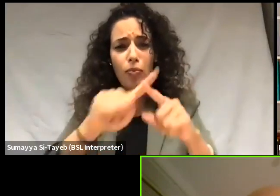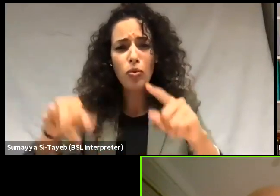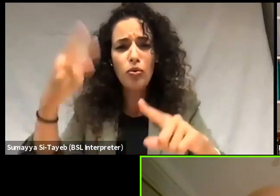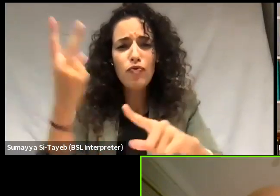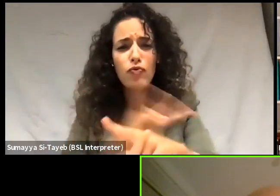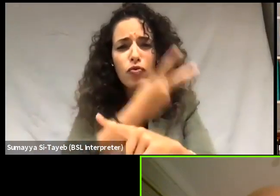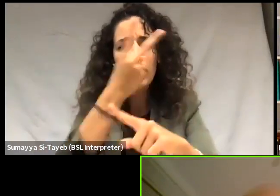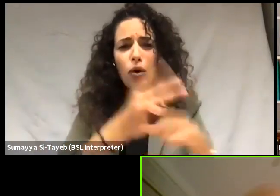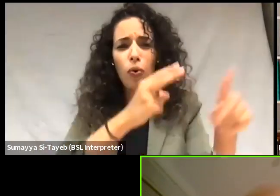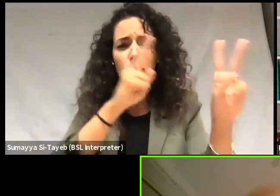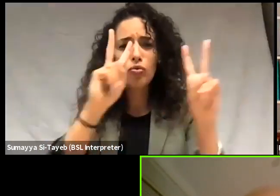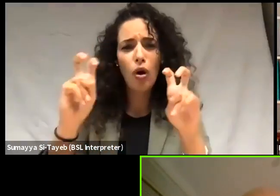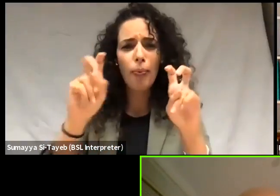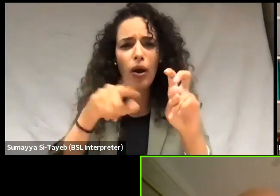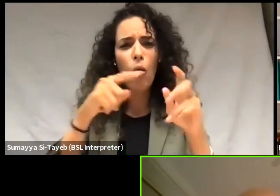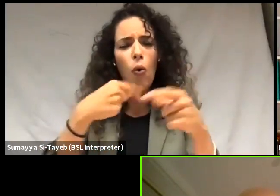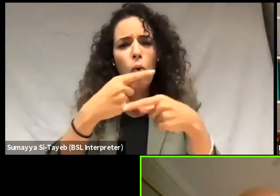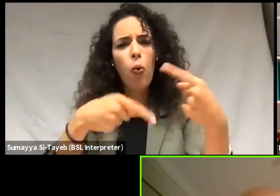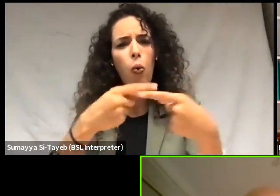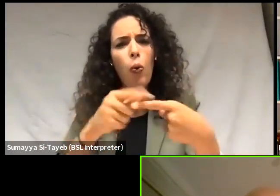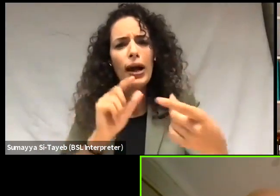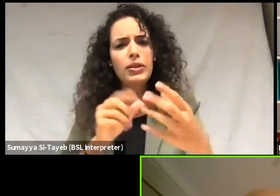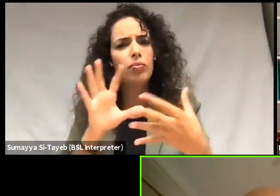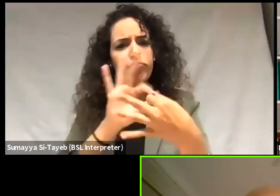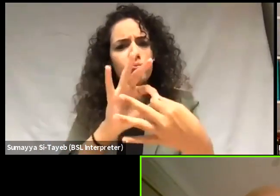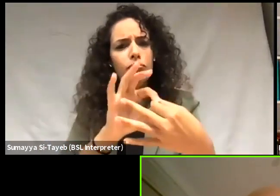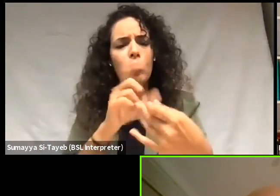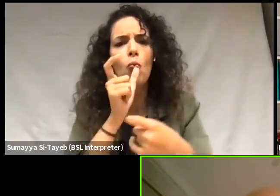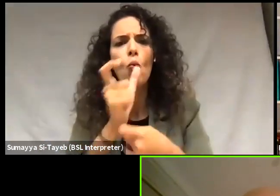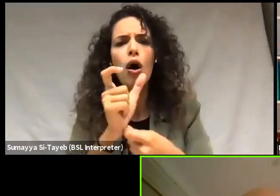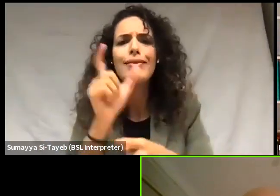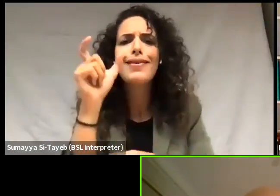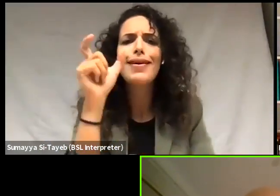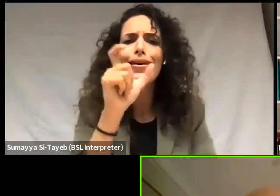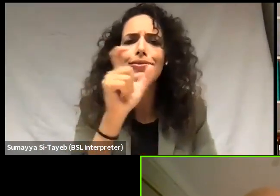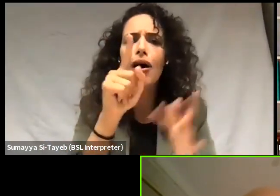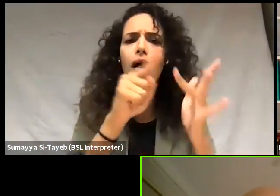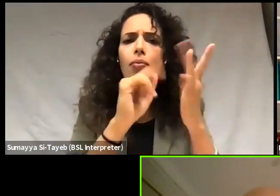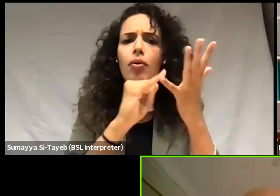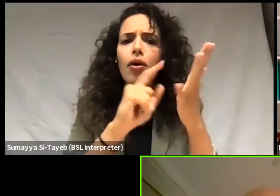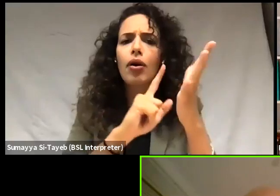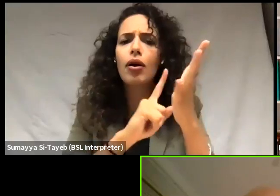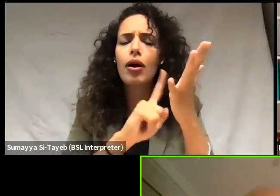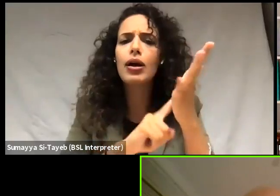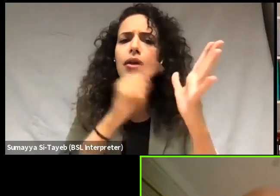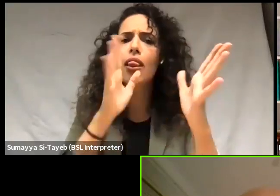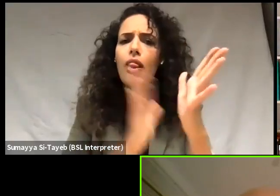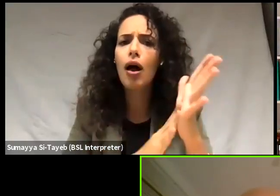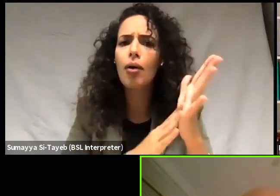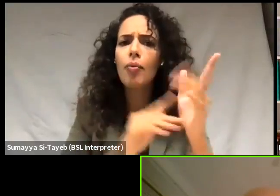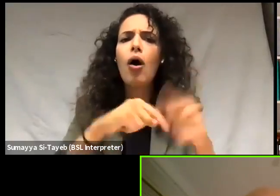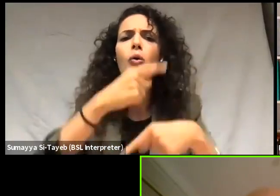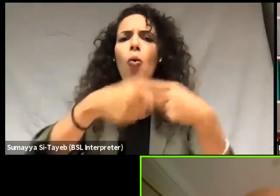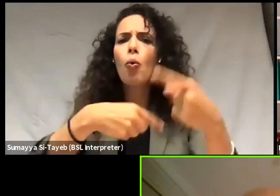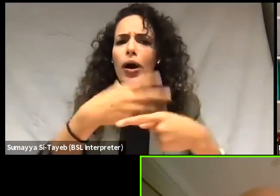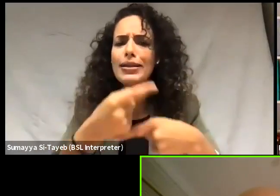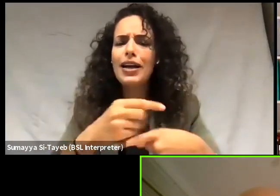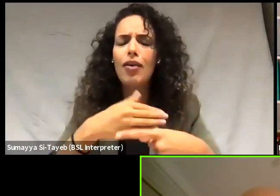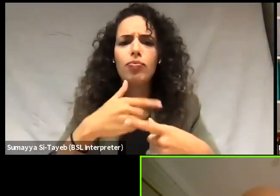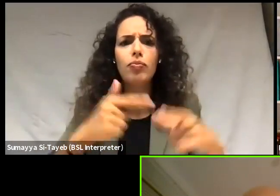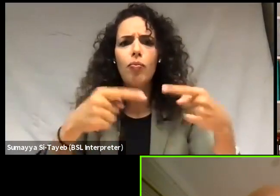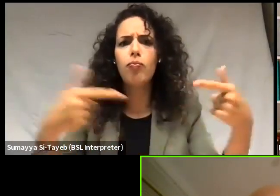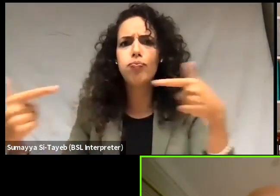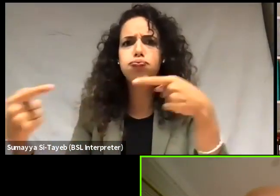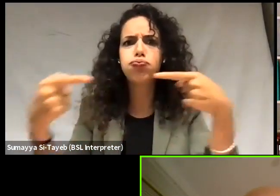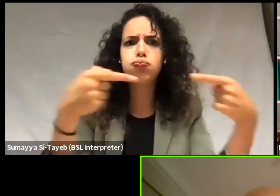Islam was reported, it was the one that seemed to get the most debate whenever a new story came out. And a